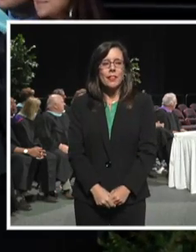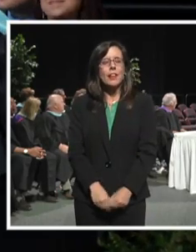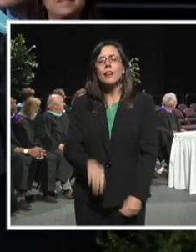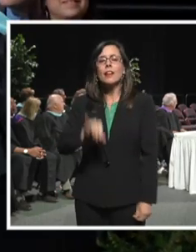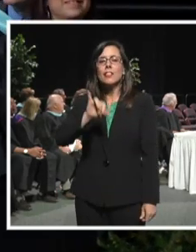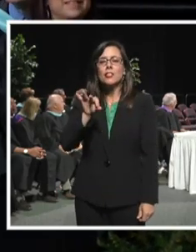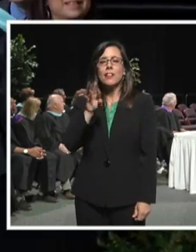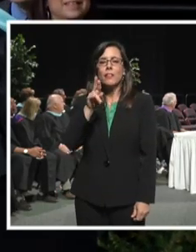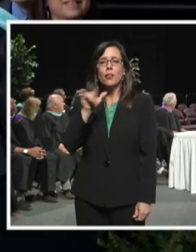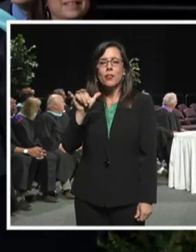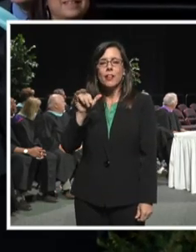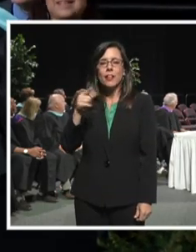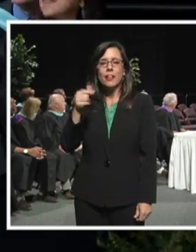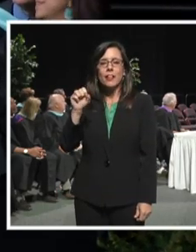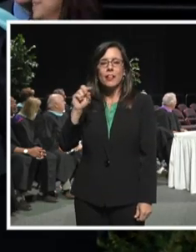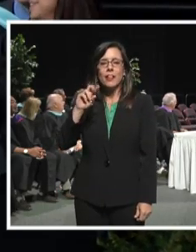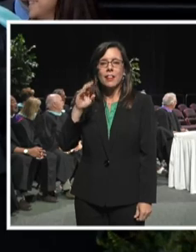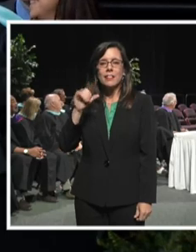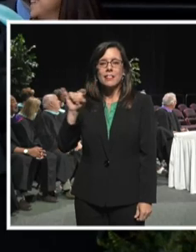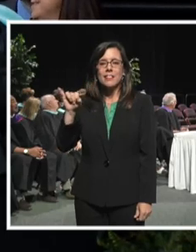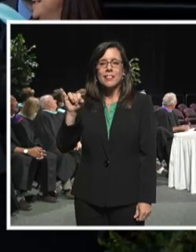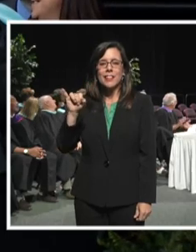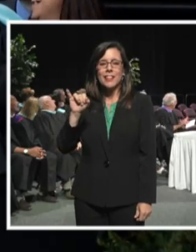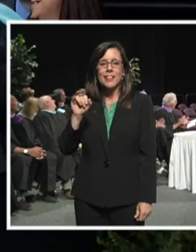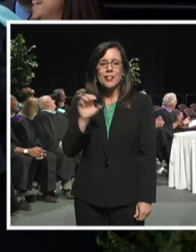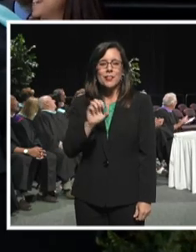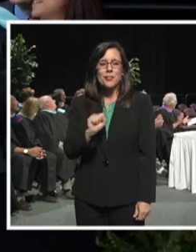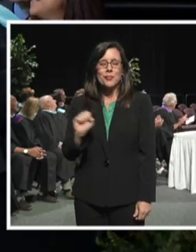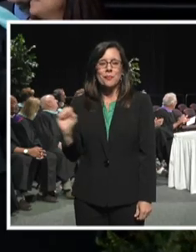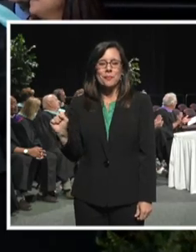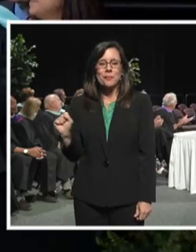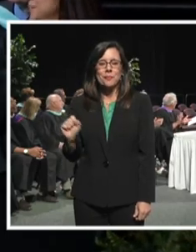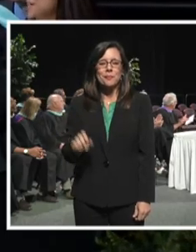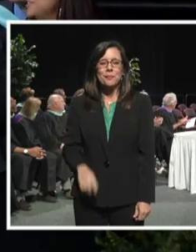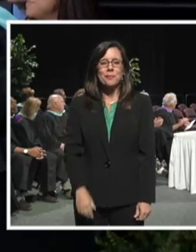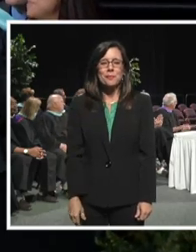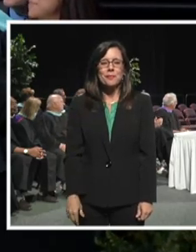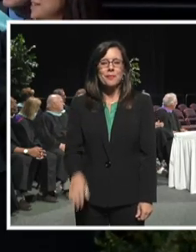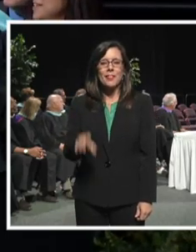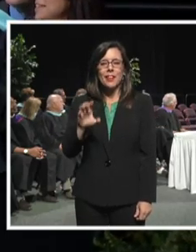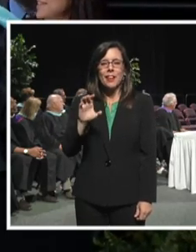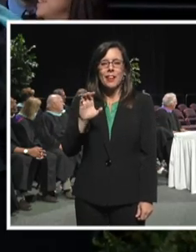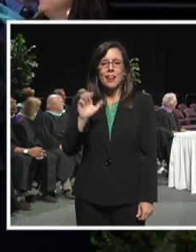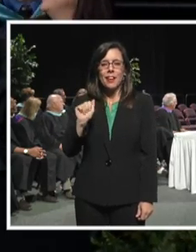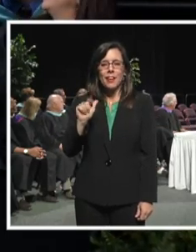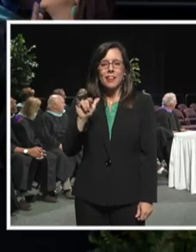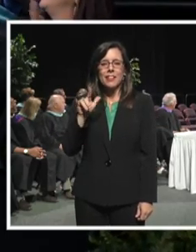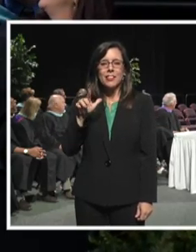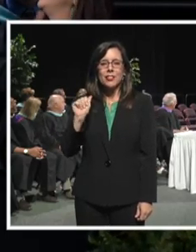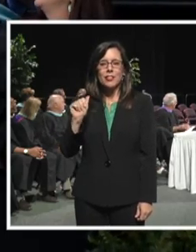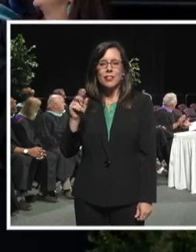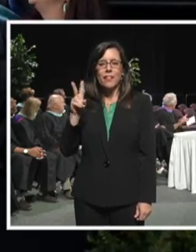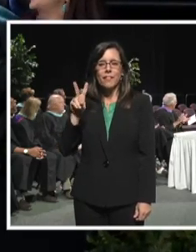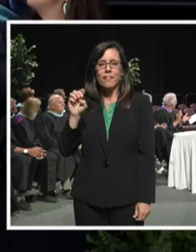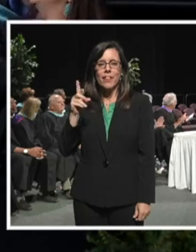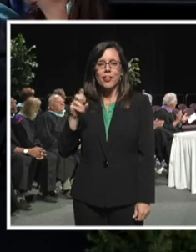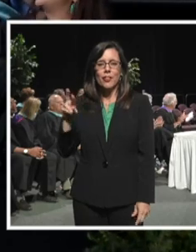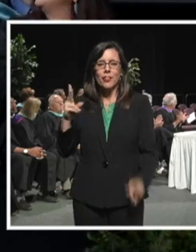Mr. Jeffrey Gansey, social studies. And Miss Alicia Vetter, English.